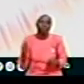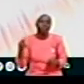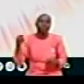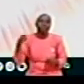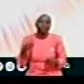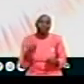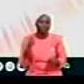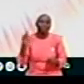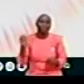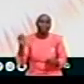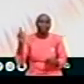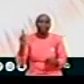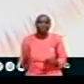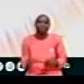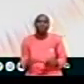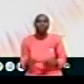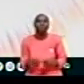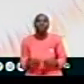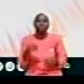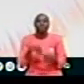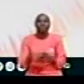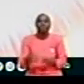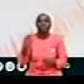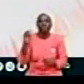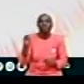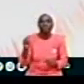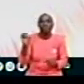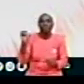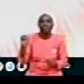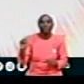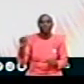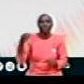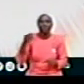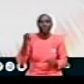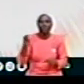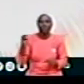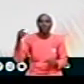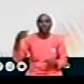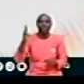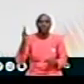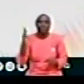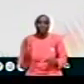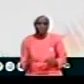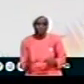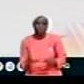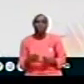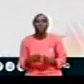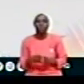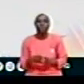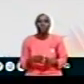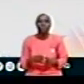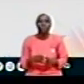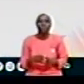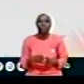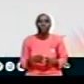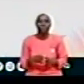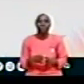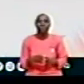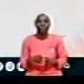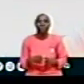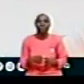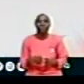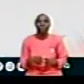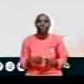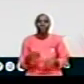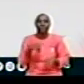in Oshogbo at 1600 hours GMT daily, and a global worship service at 0700